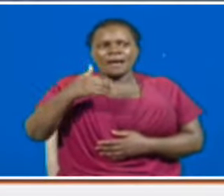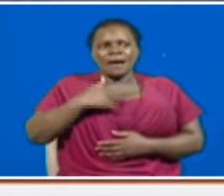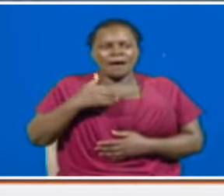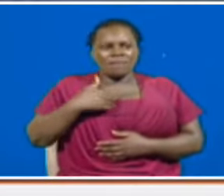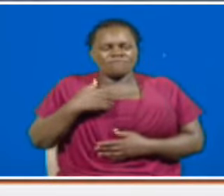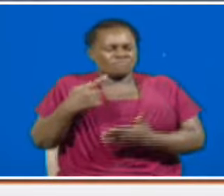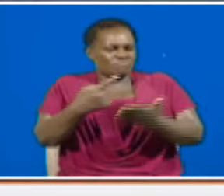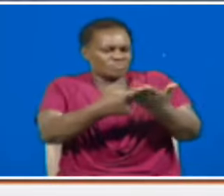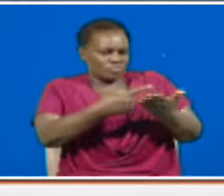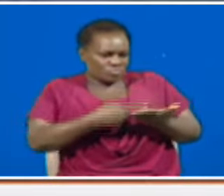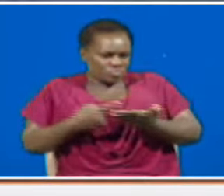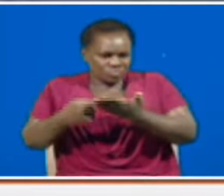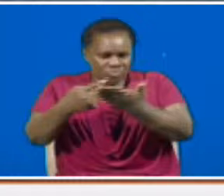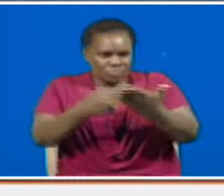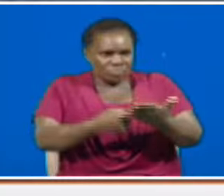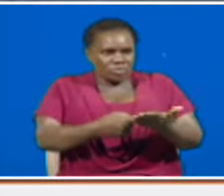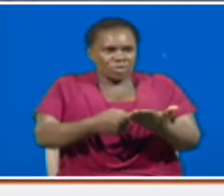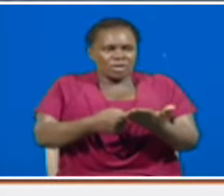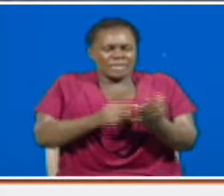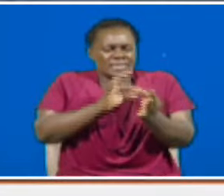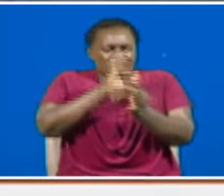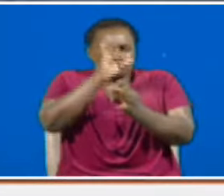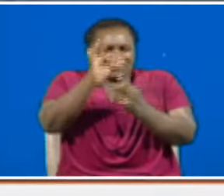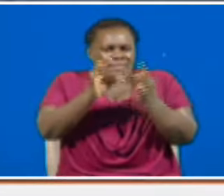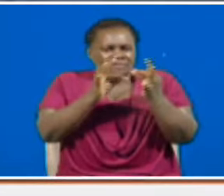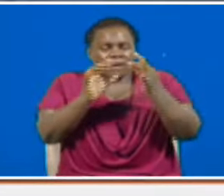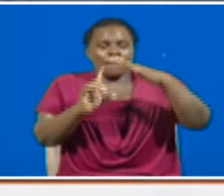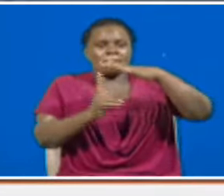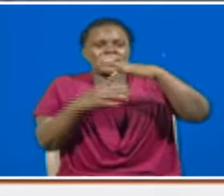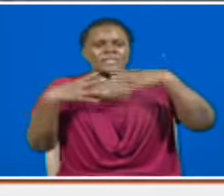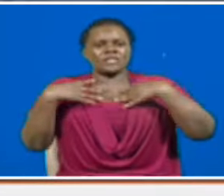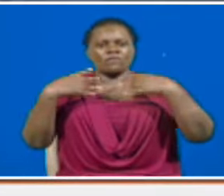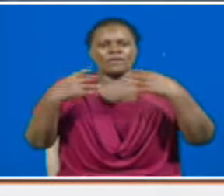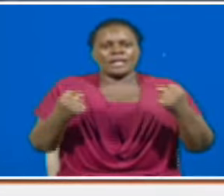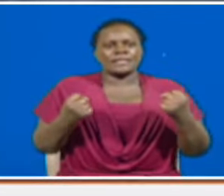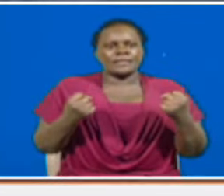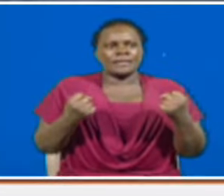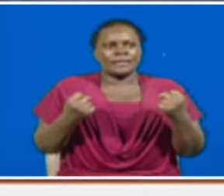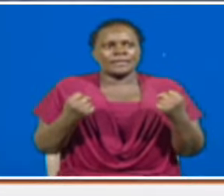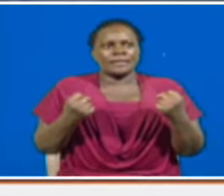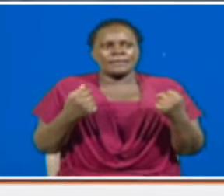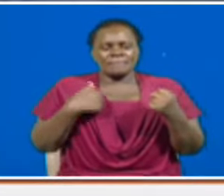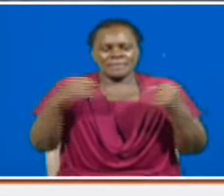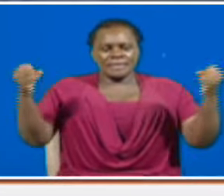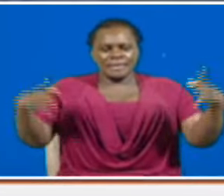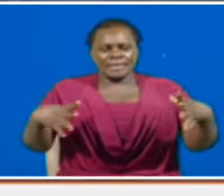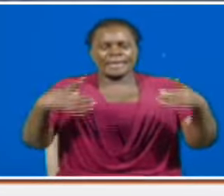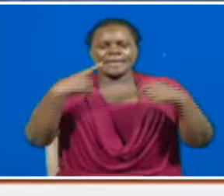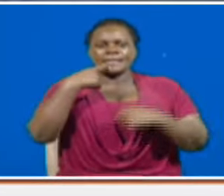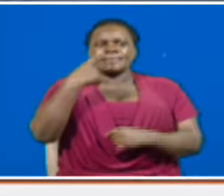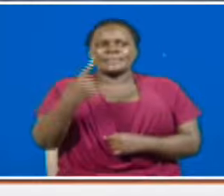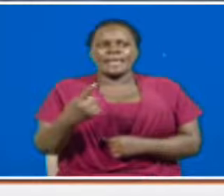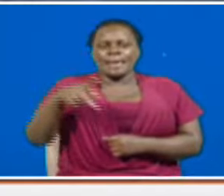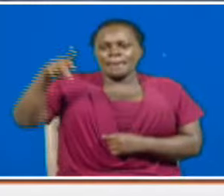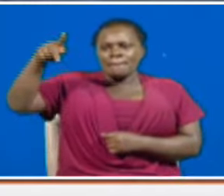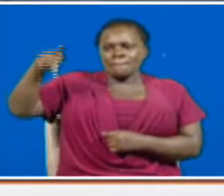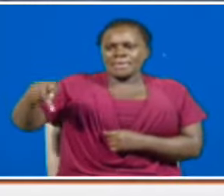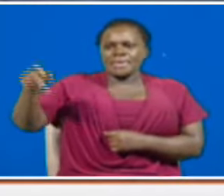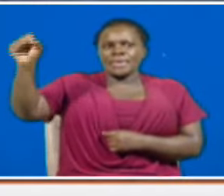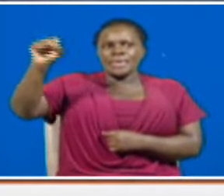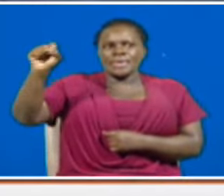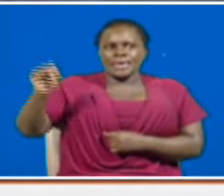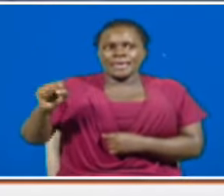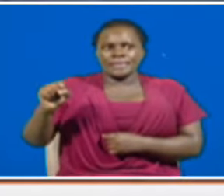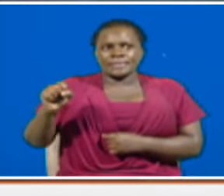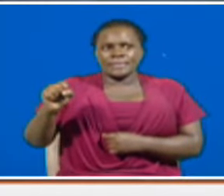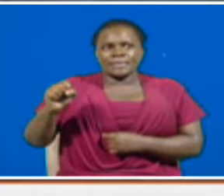some discussion, okay, and more specifically the Minister of Health, and I must be categorical that the PS Mary Modone